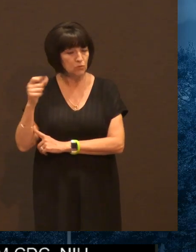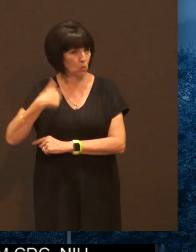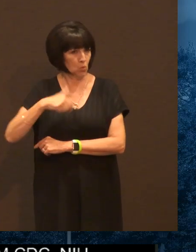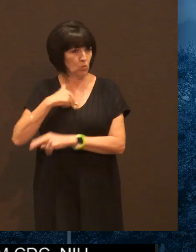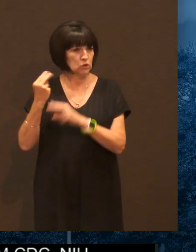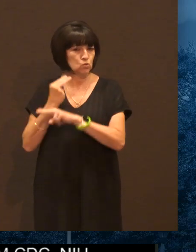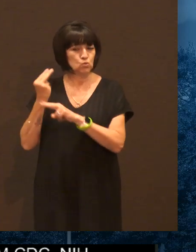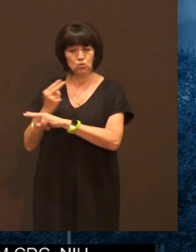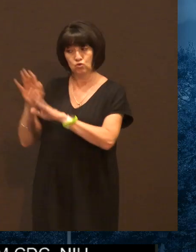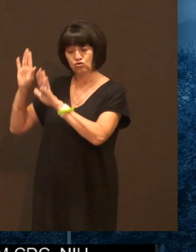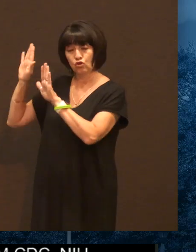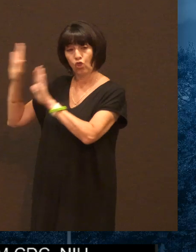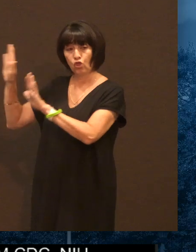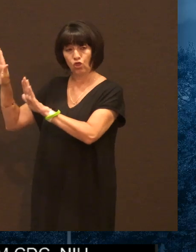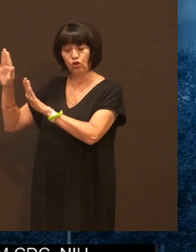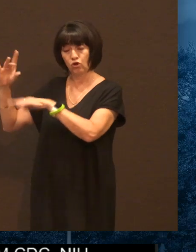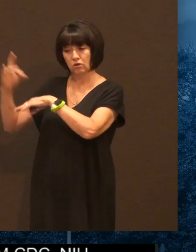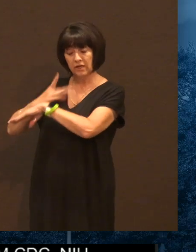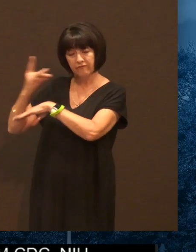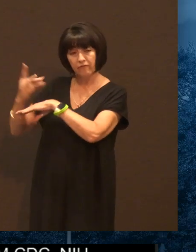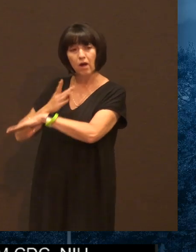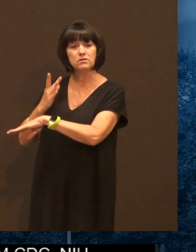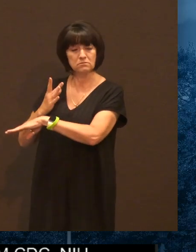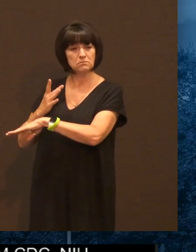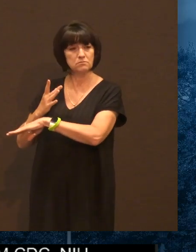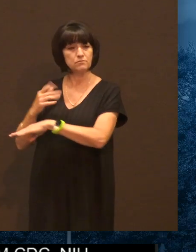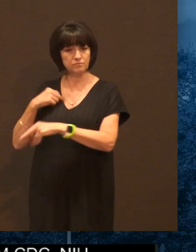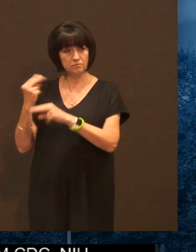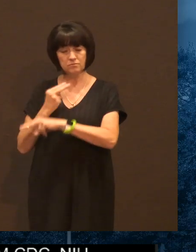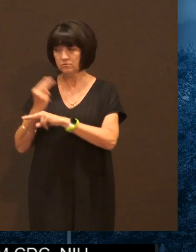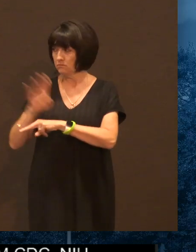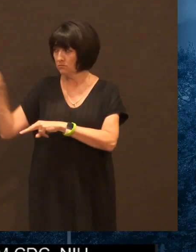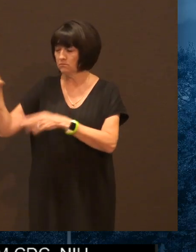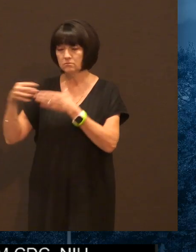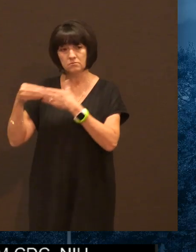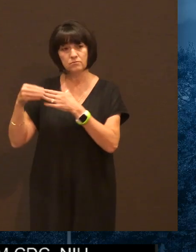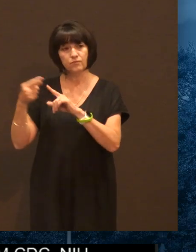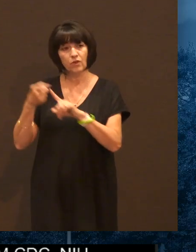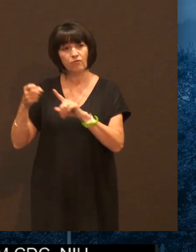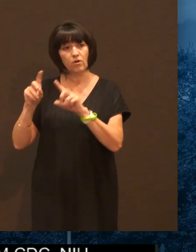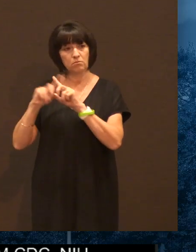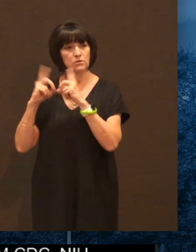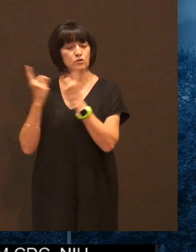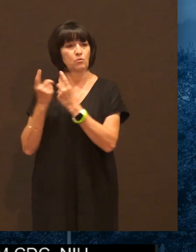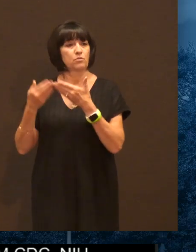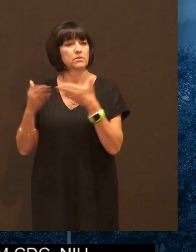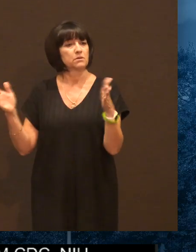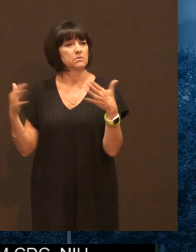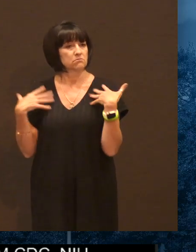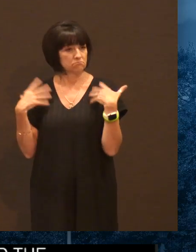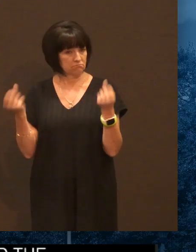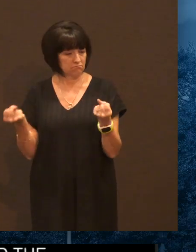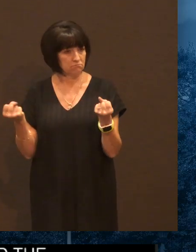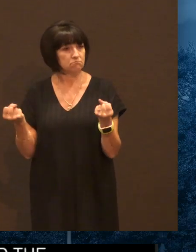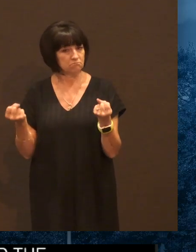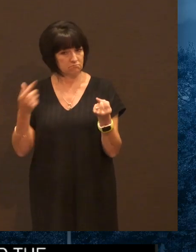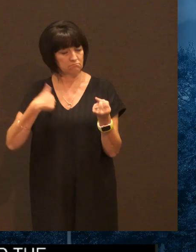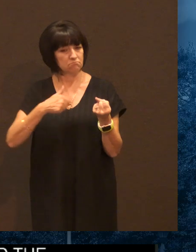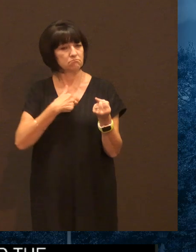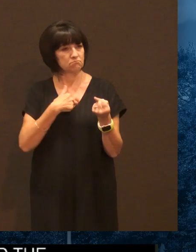that information and the guidance from the Division of Public Health to make those decisions in conjunction with the school